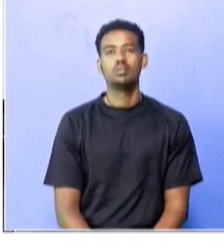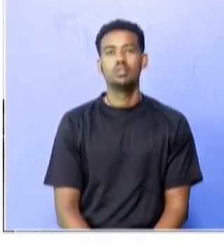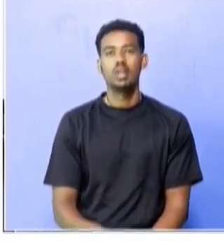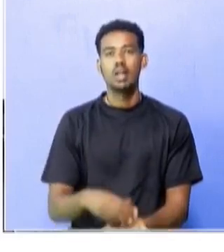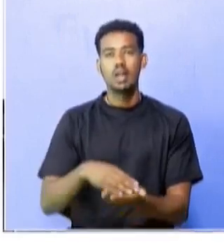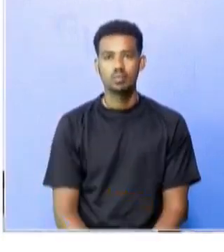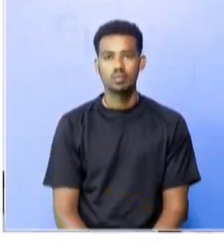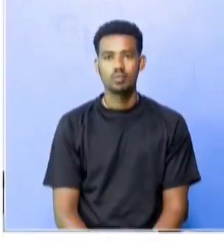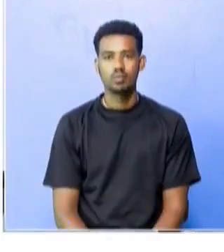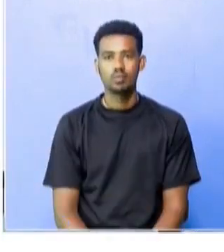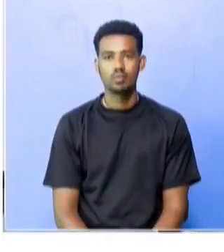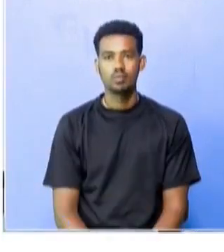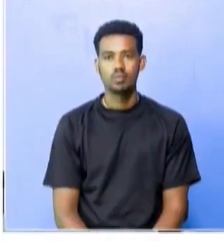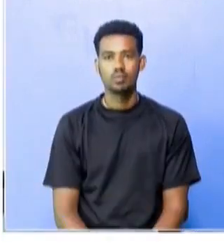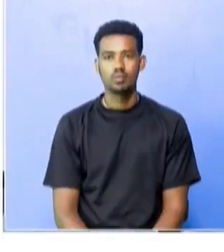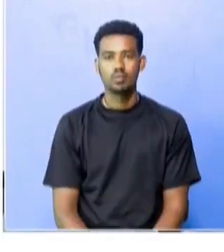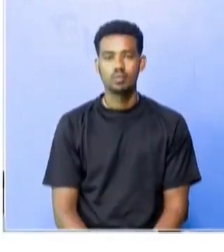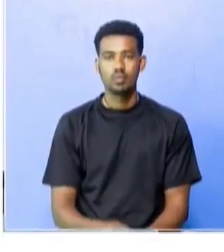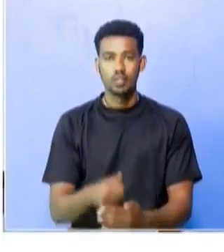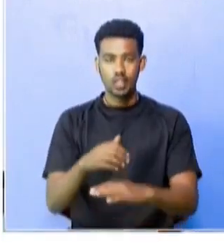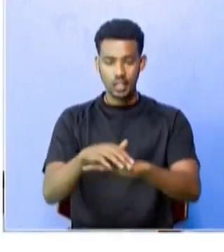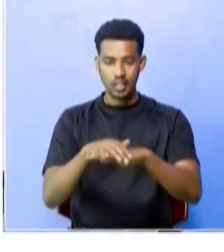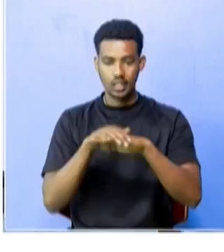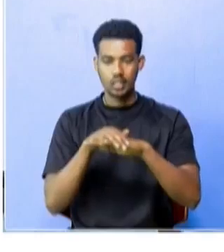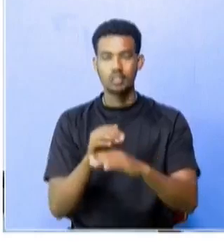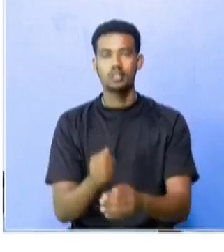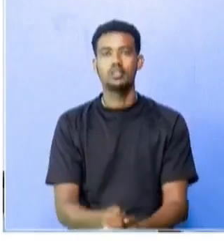learning English.